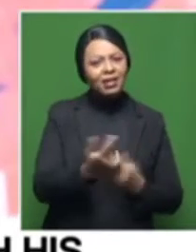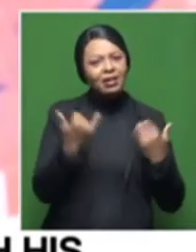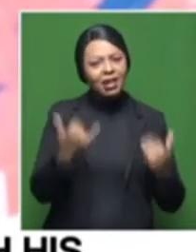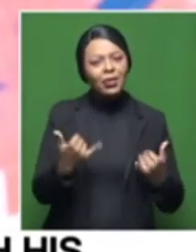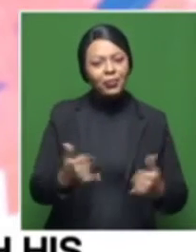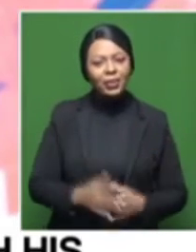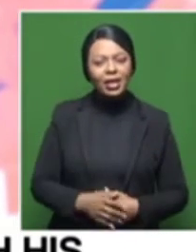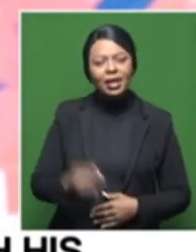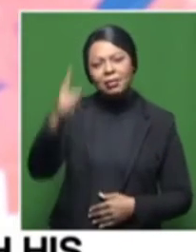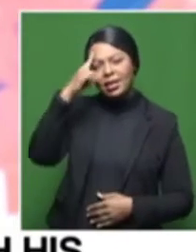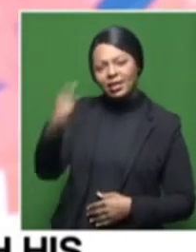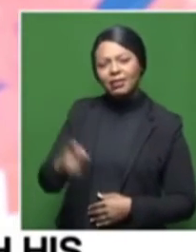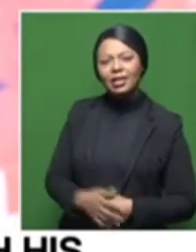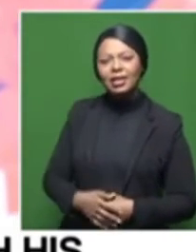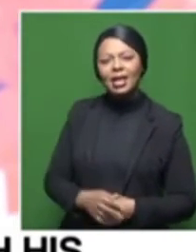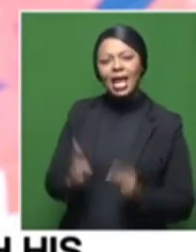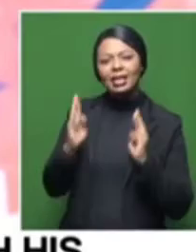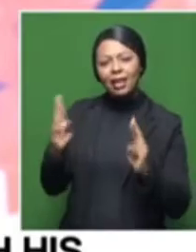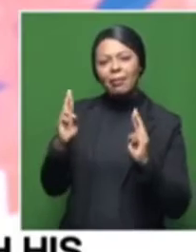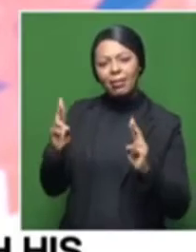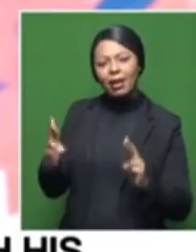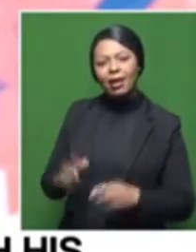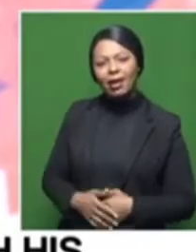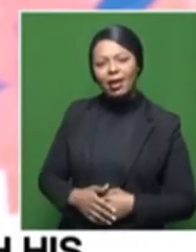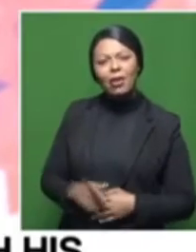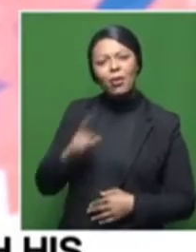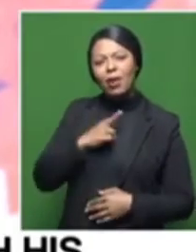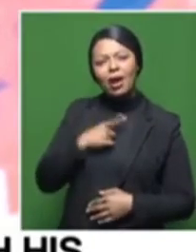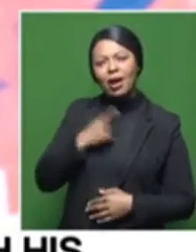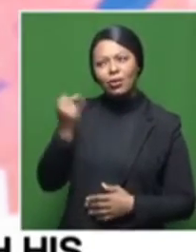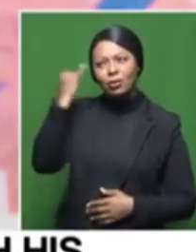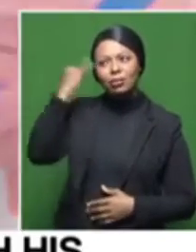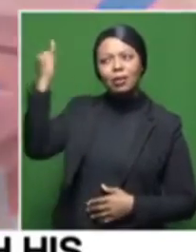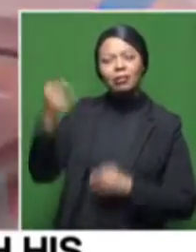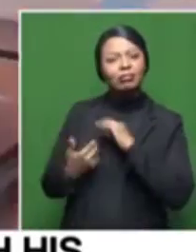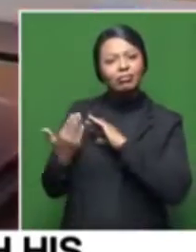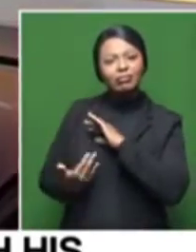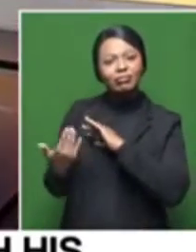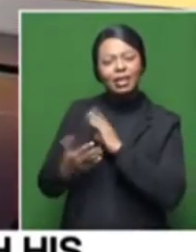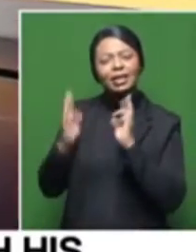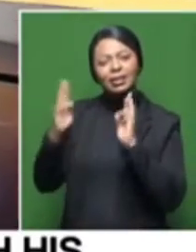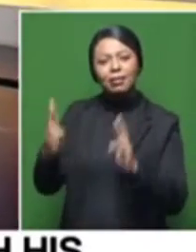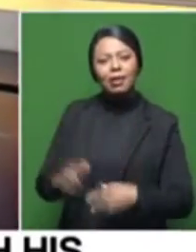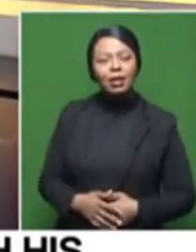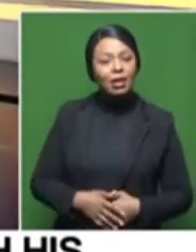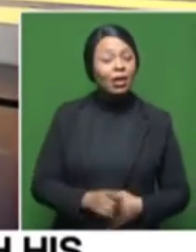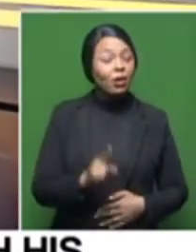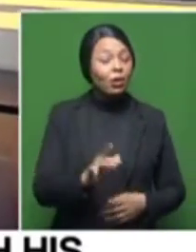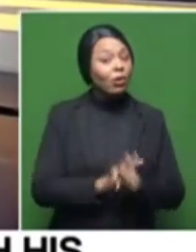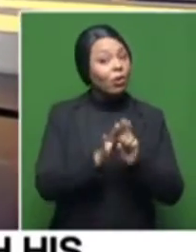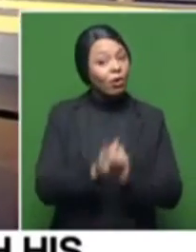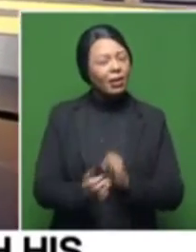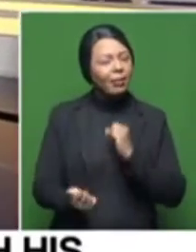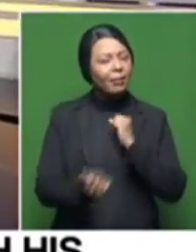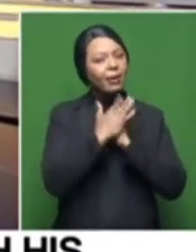mean, your single Ithemba, what was the inspiration? What really inspired you to go for this single? COVID-19 hit me very, very hard.